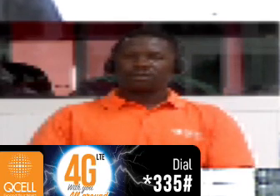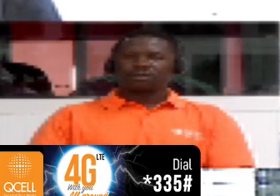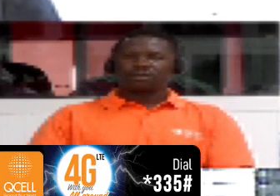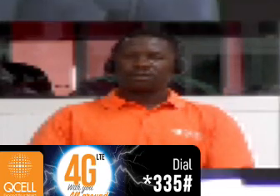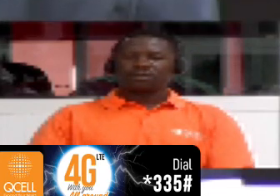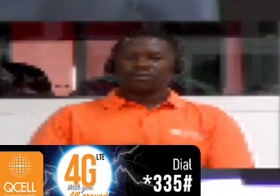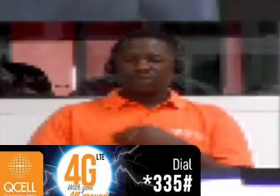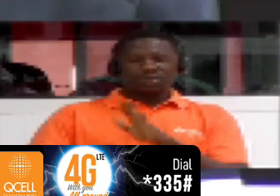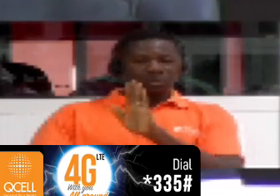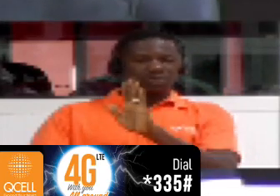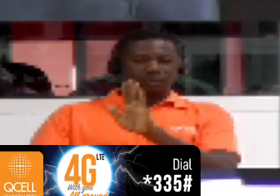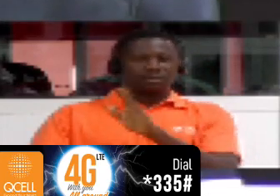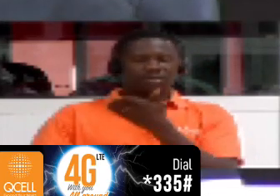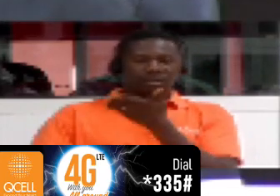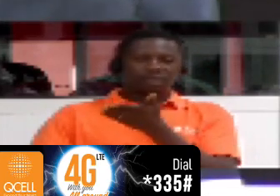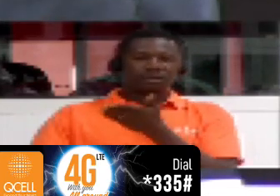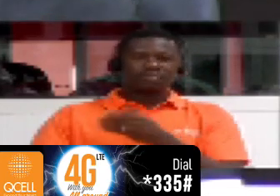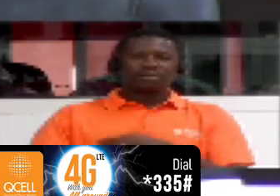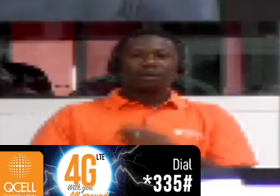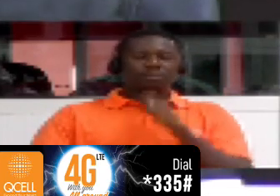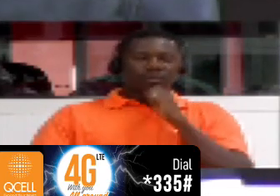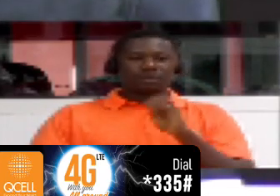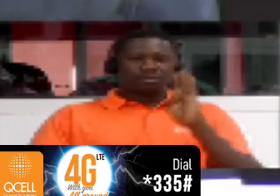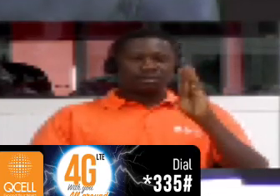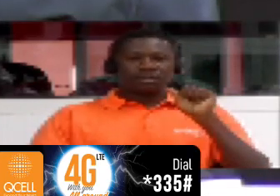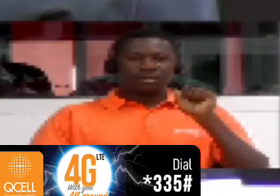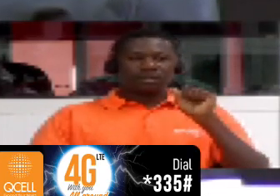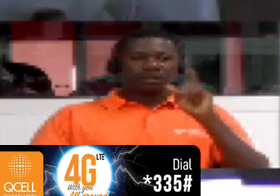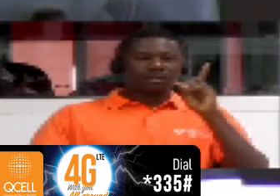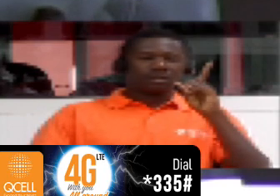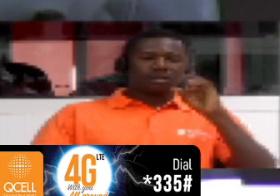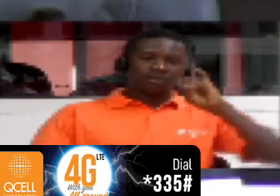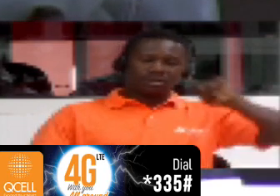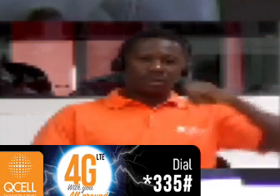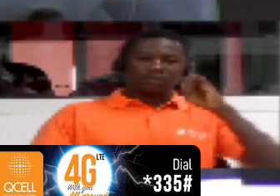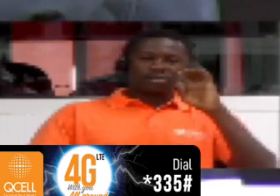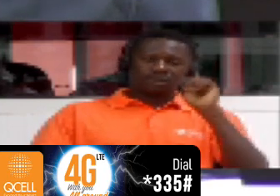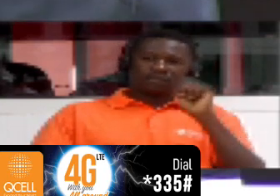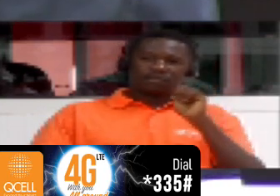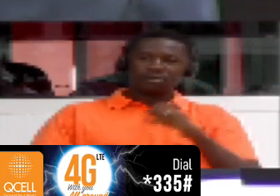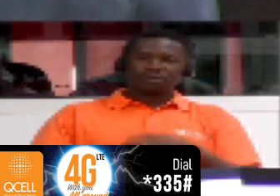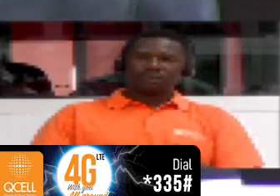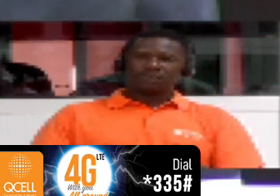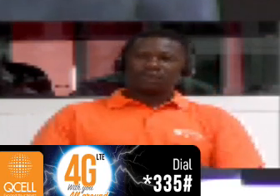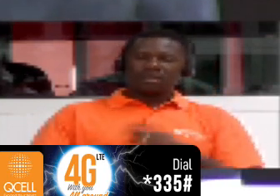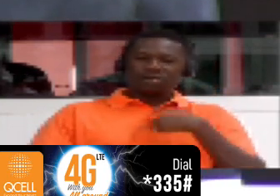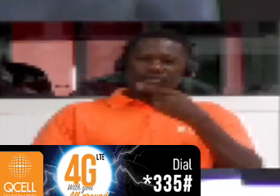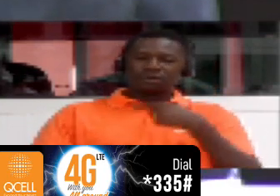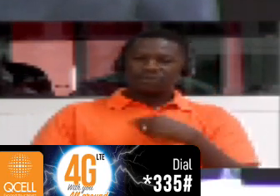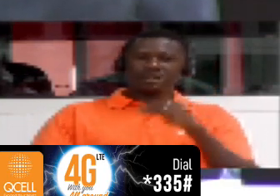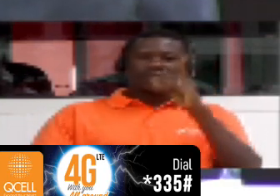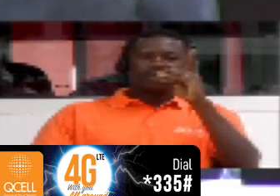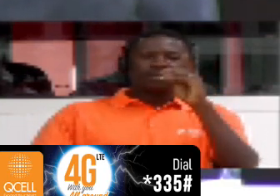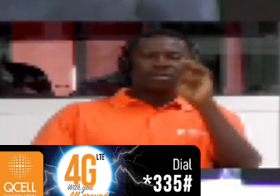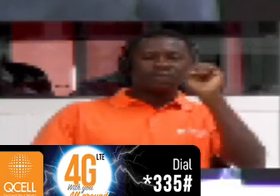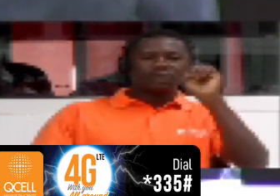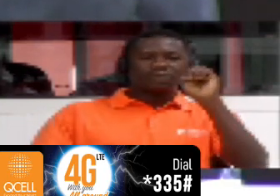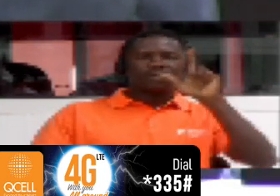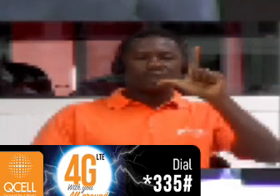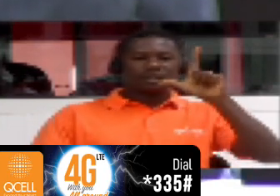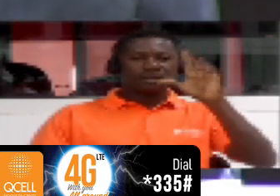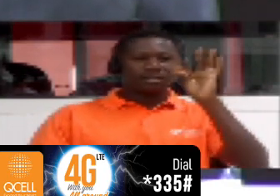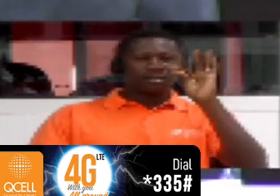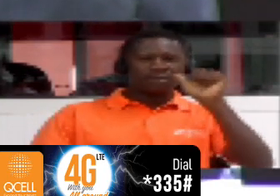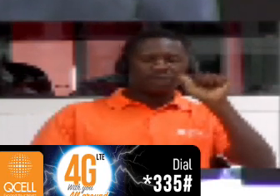just interrupt you there, Mr. Badjie? Can we just go back? As part of the Delta platoon that you mentioned, were